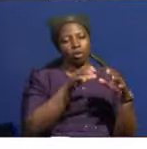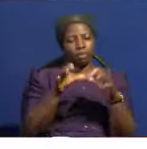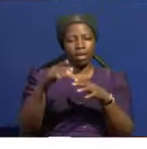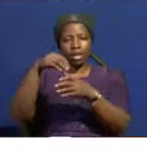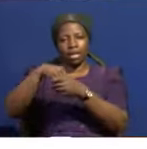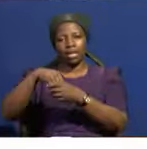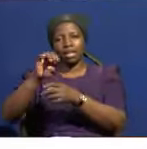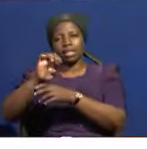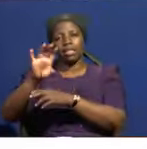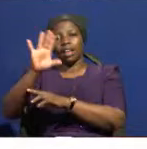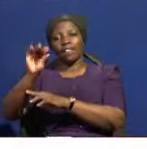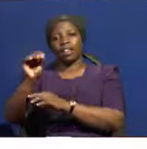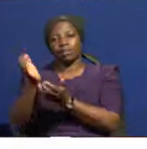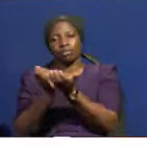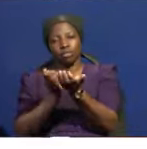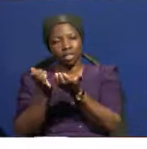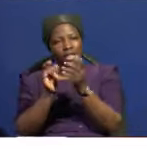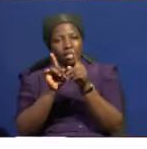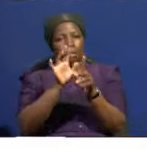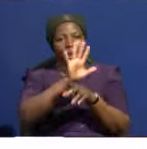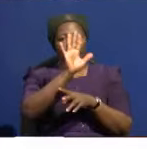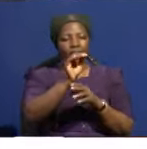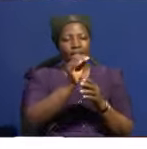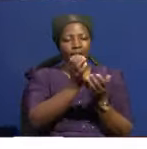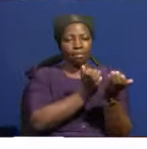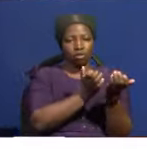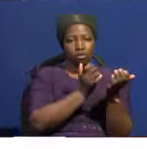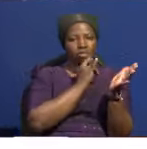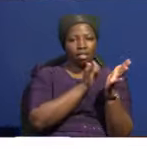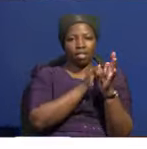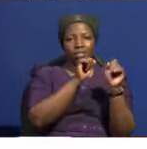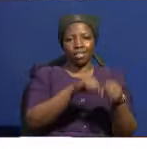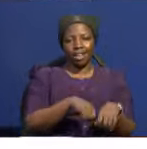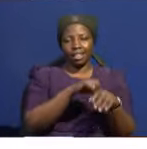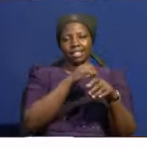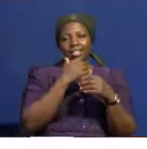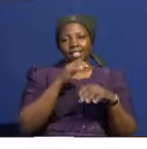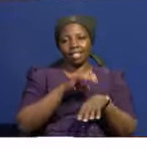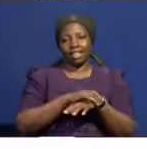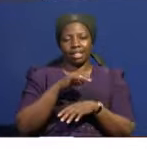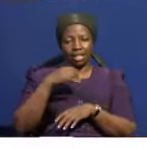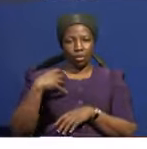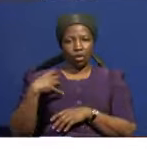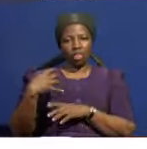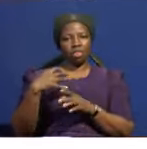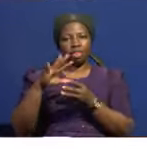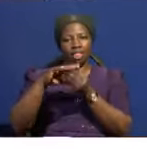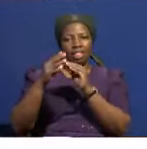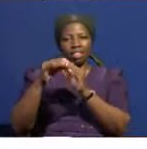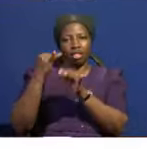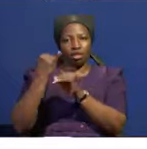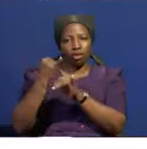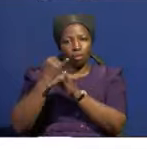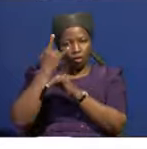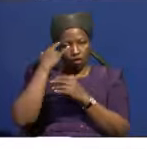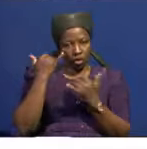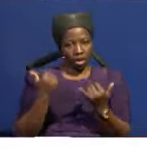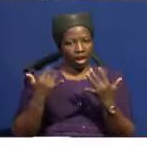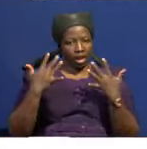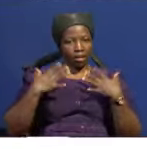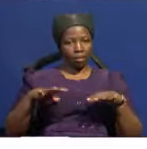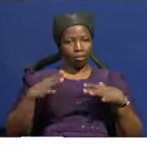the African trade so that we are able to generate wealth and also create jobs for the young